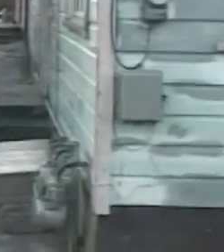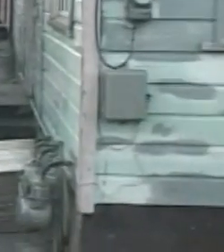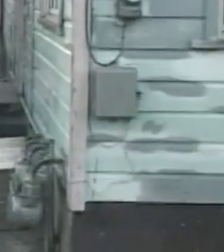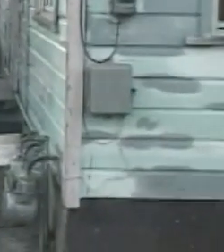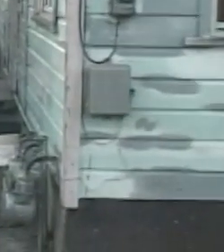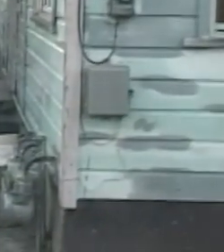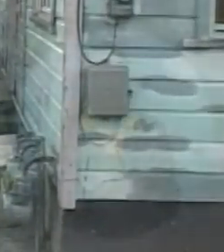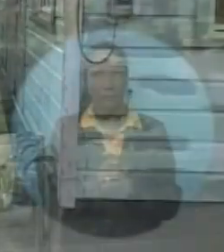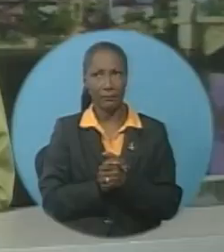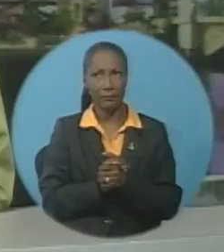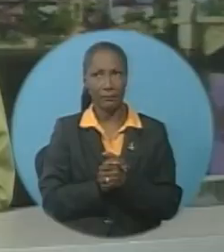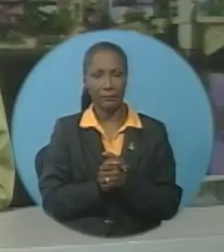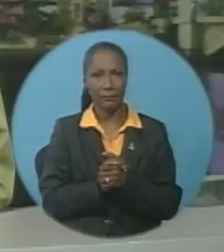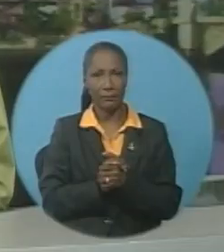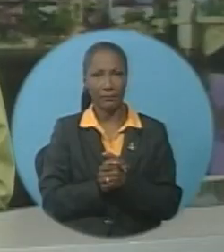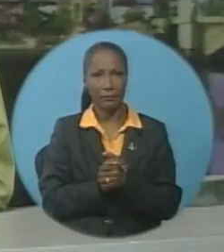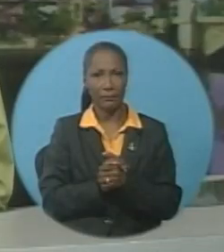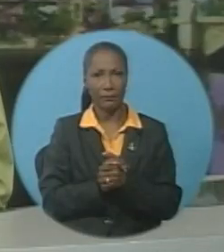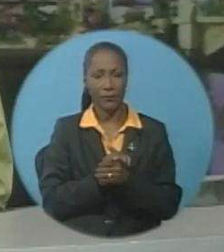children.